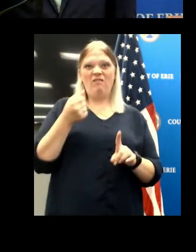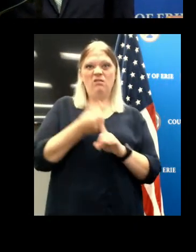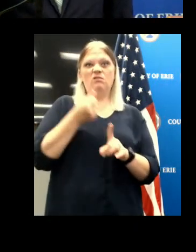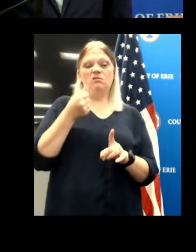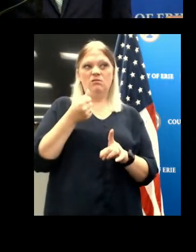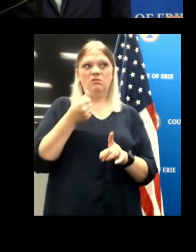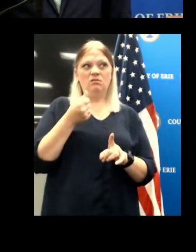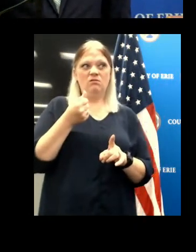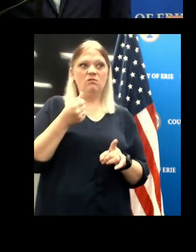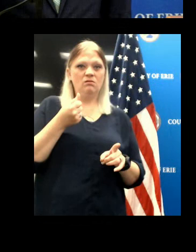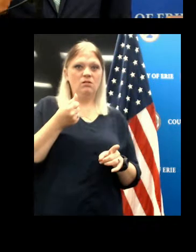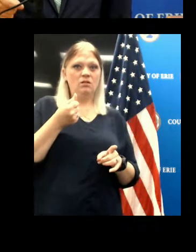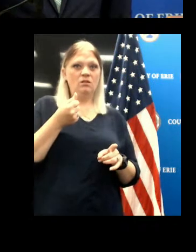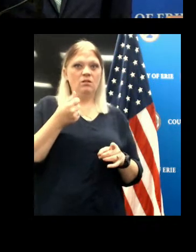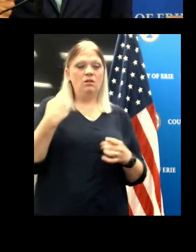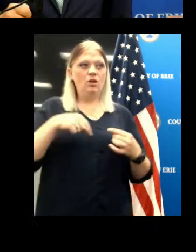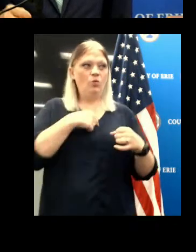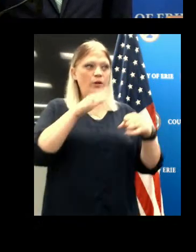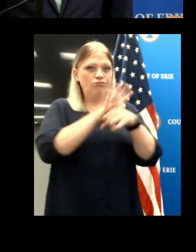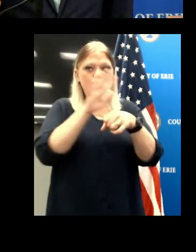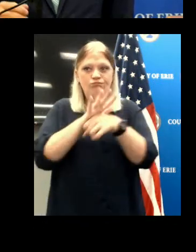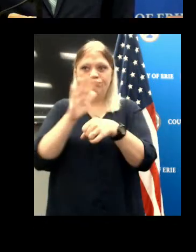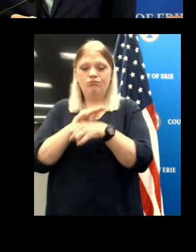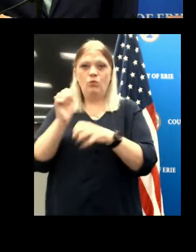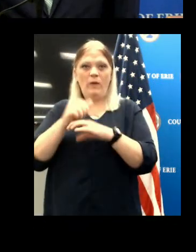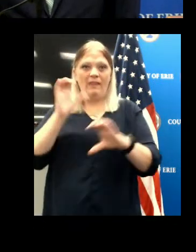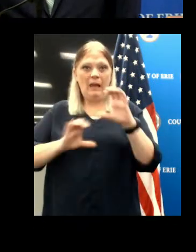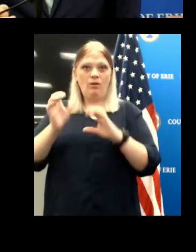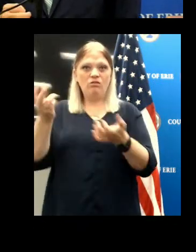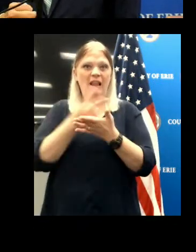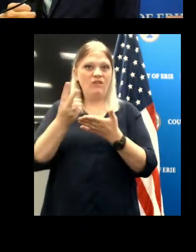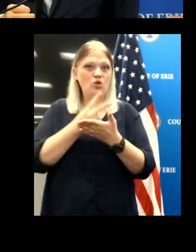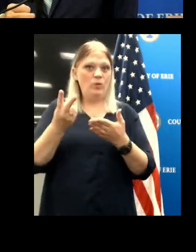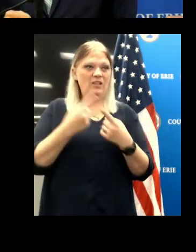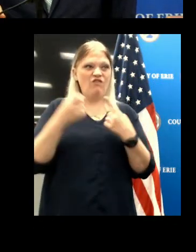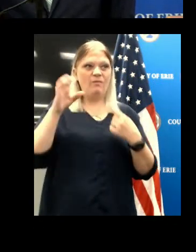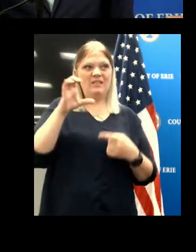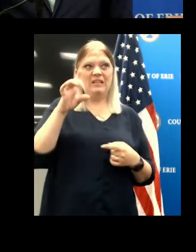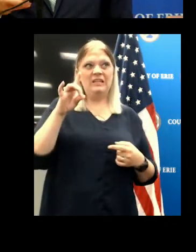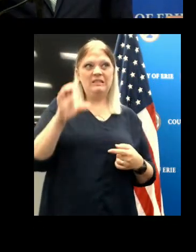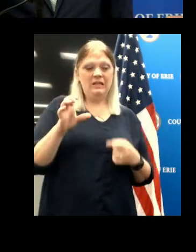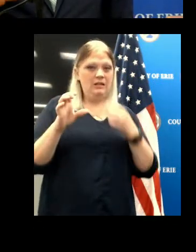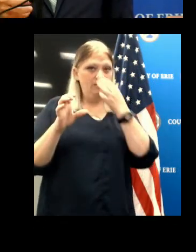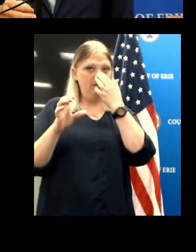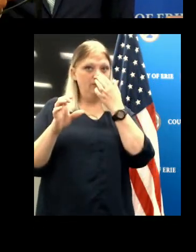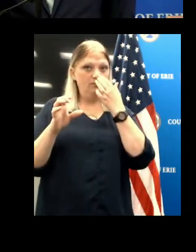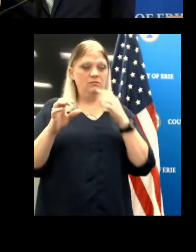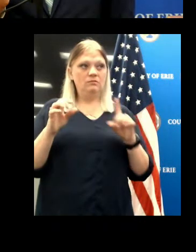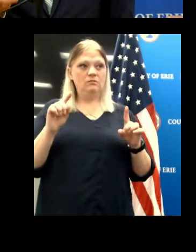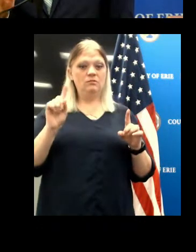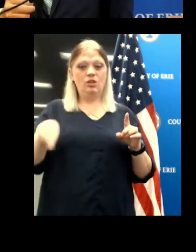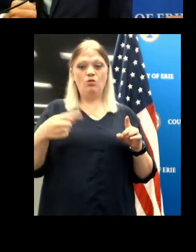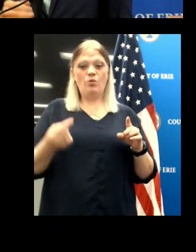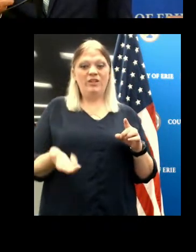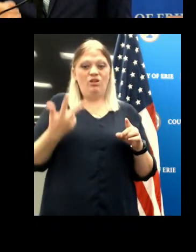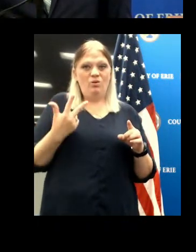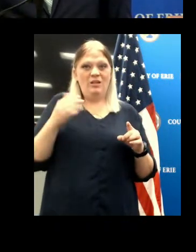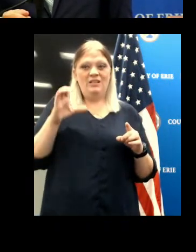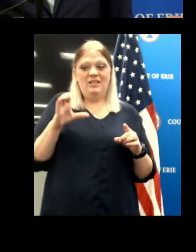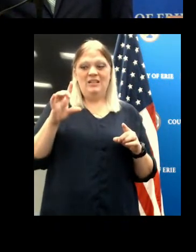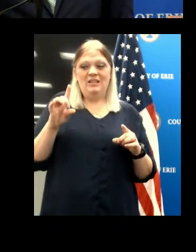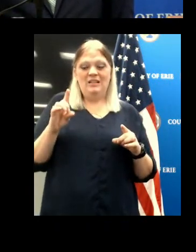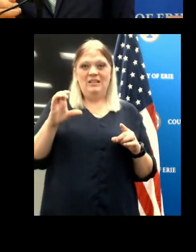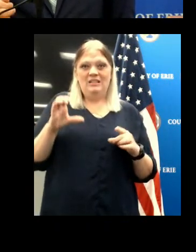getting refilled with reagents every 2 weeks by the CDC. There are only 3